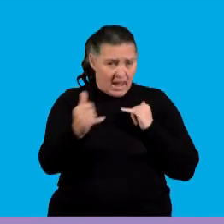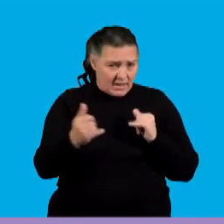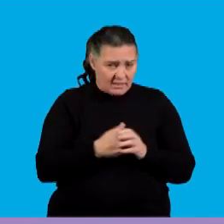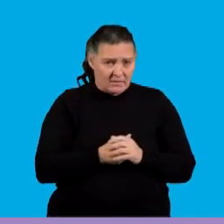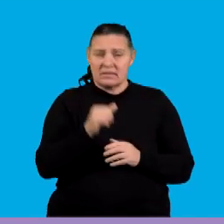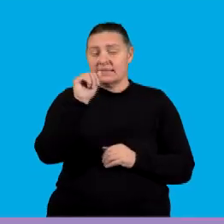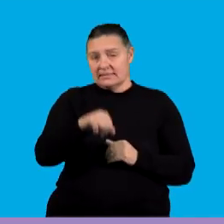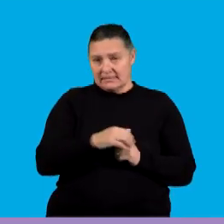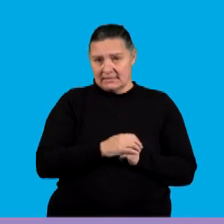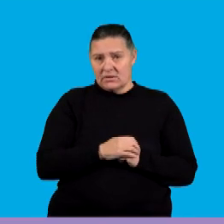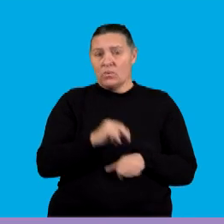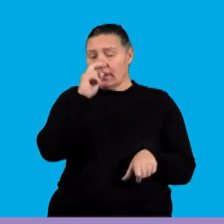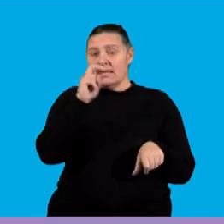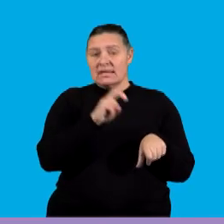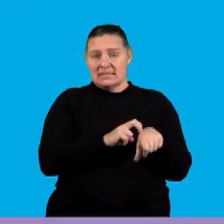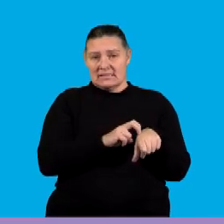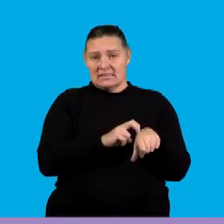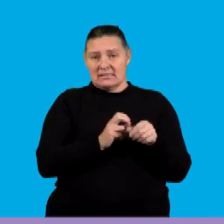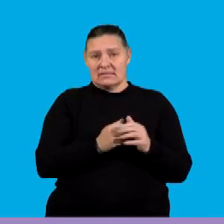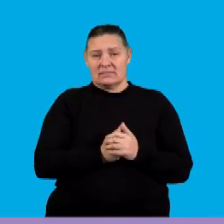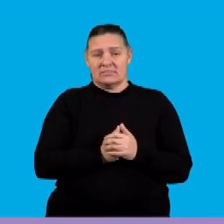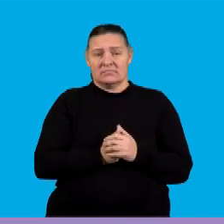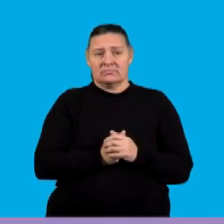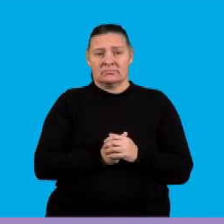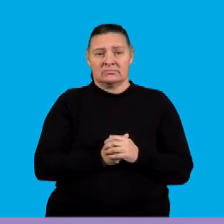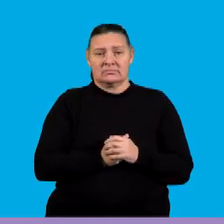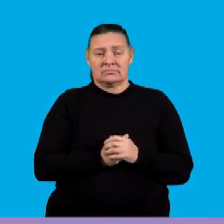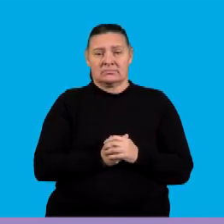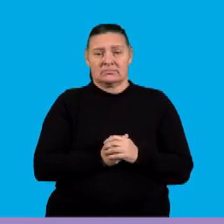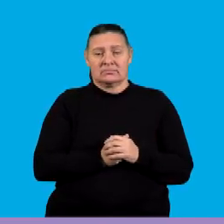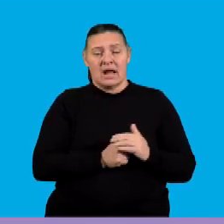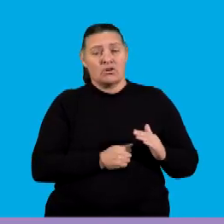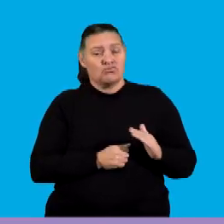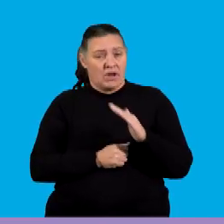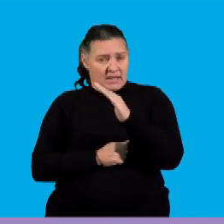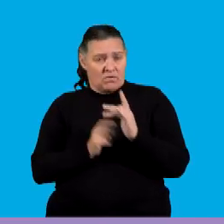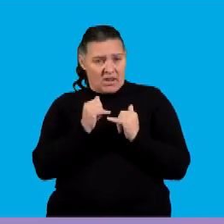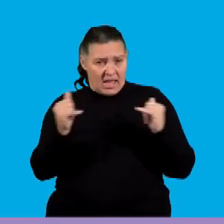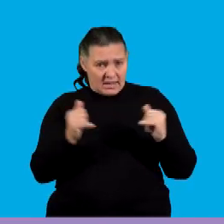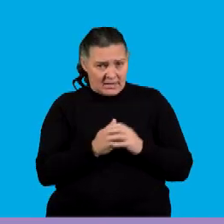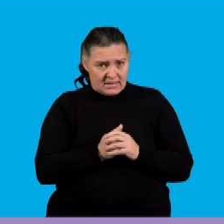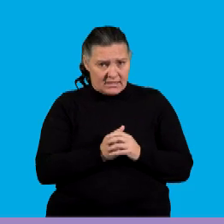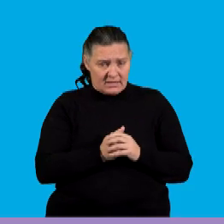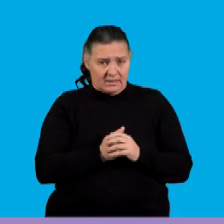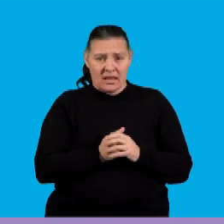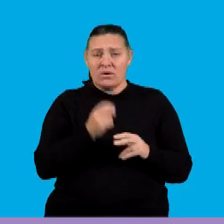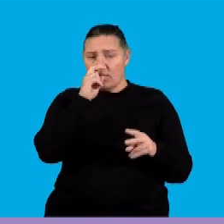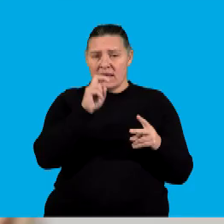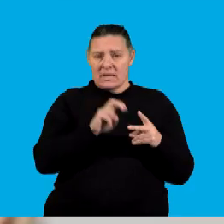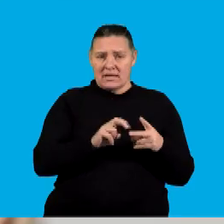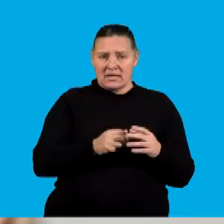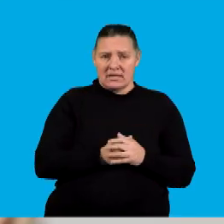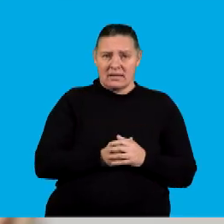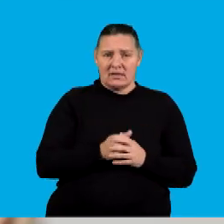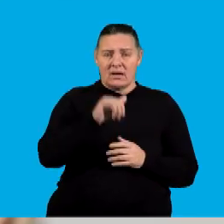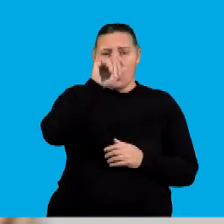a line? Yes, we need the gradient of this line, and we need